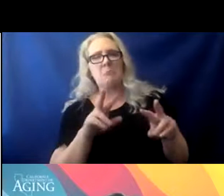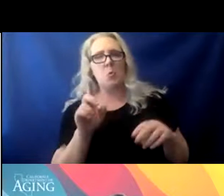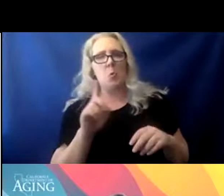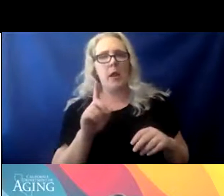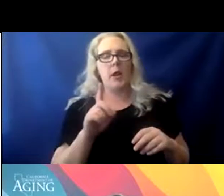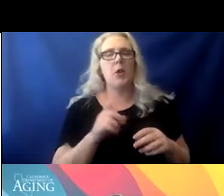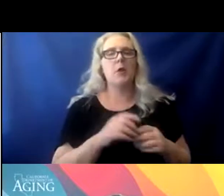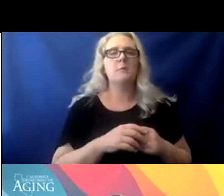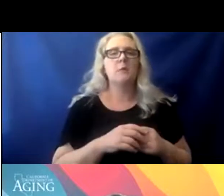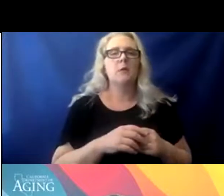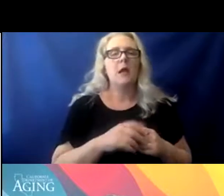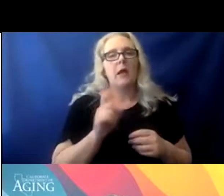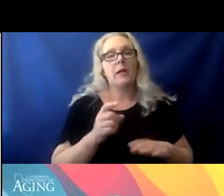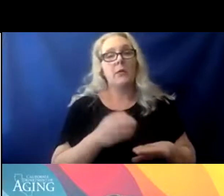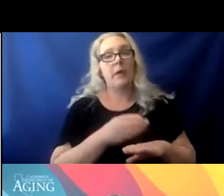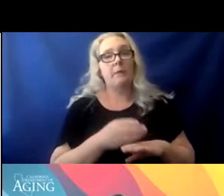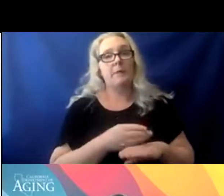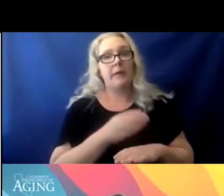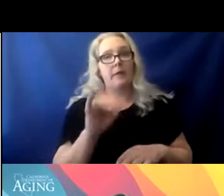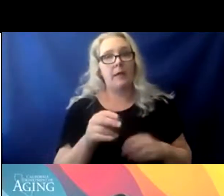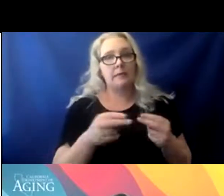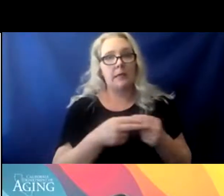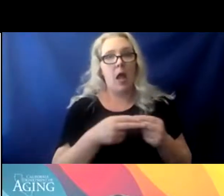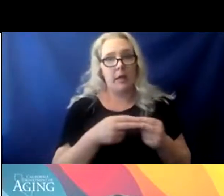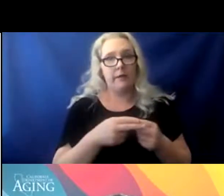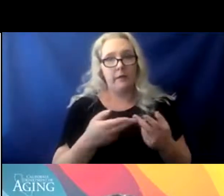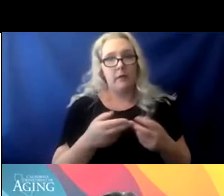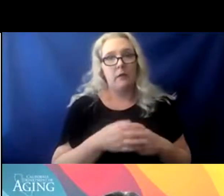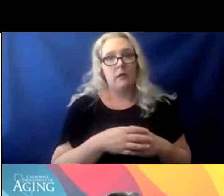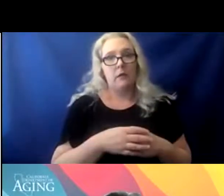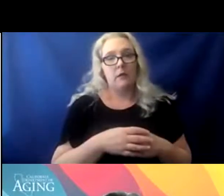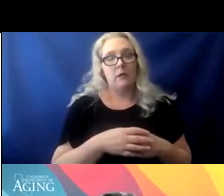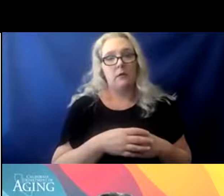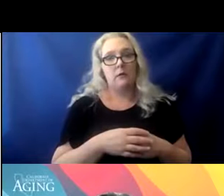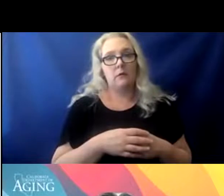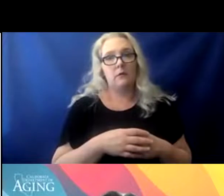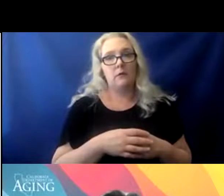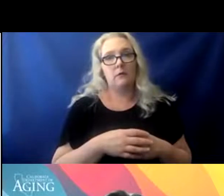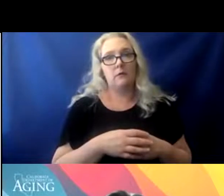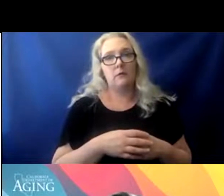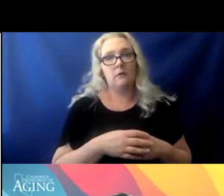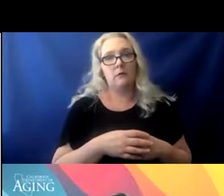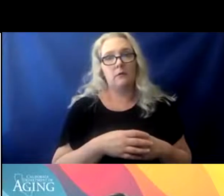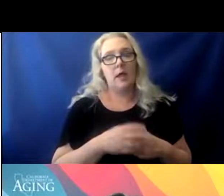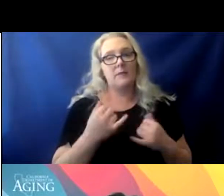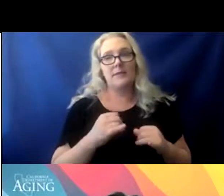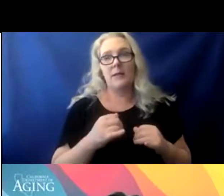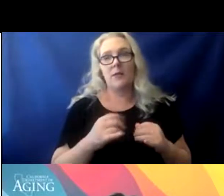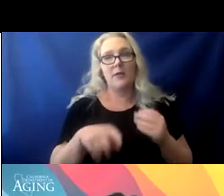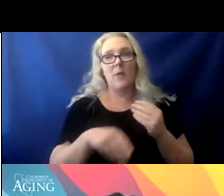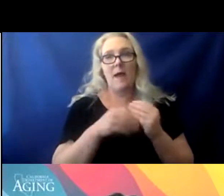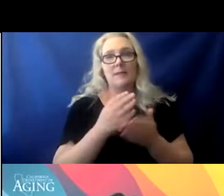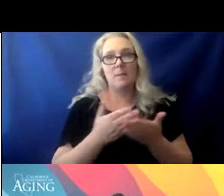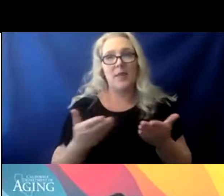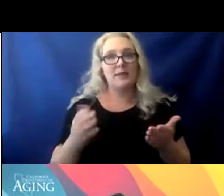actually, I need to update this slide because I'm going to show you one today that isn't currently reflected here. So work in progress, as we say.